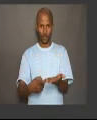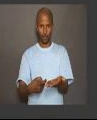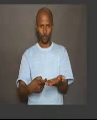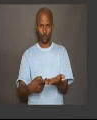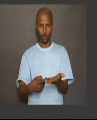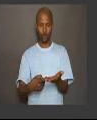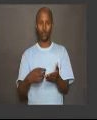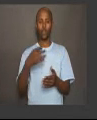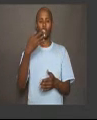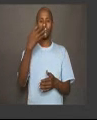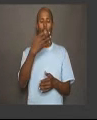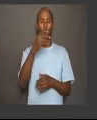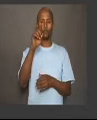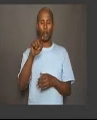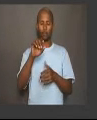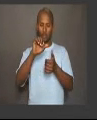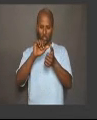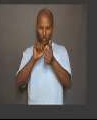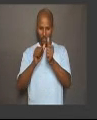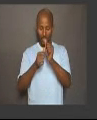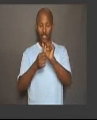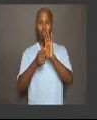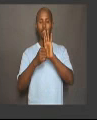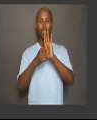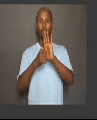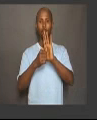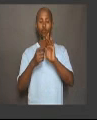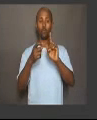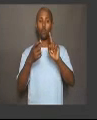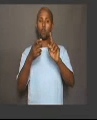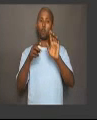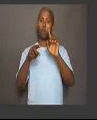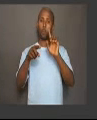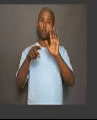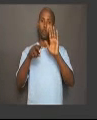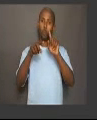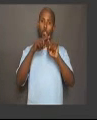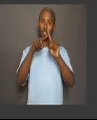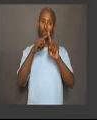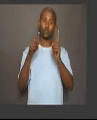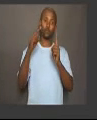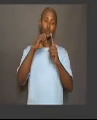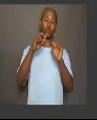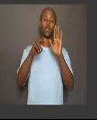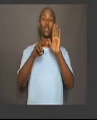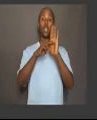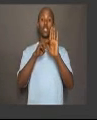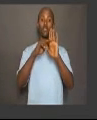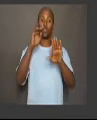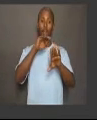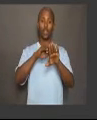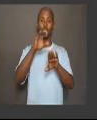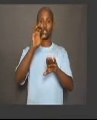F prime changes sign from positive to negative at 0,